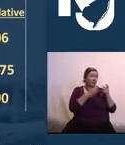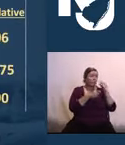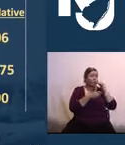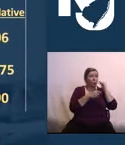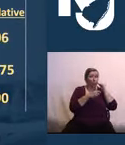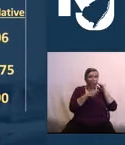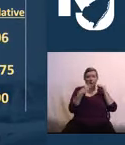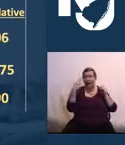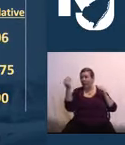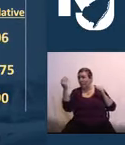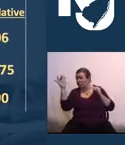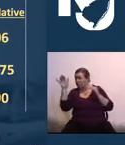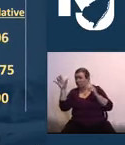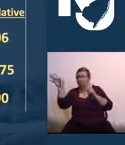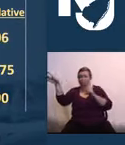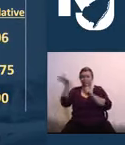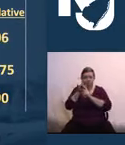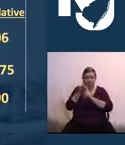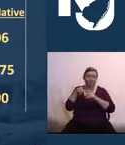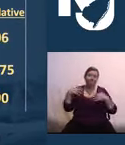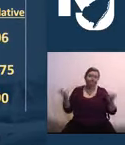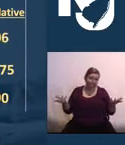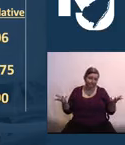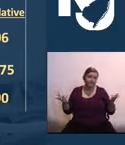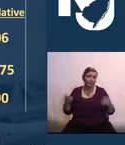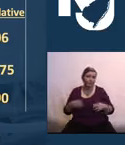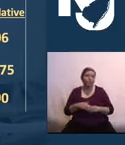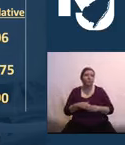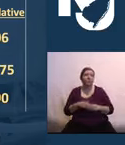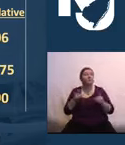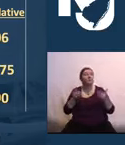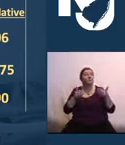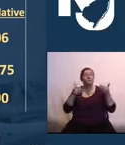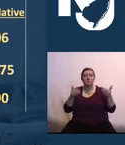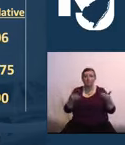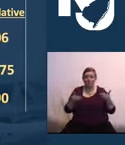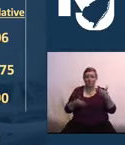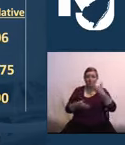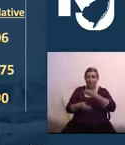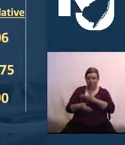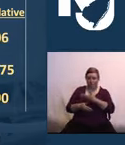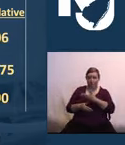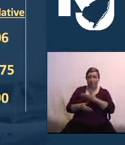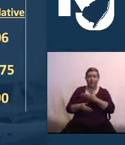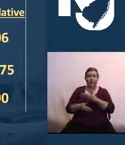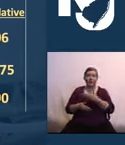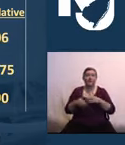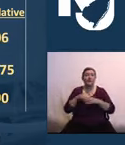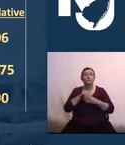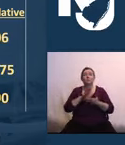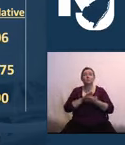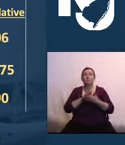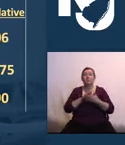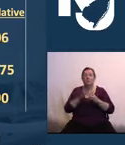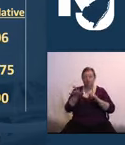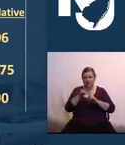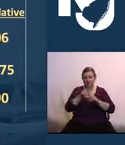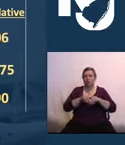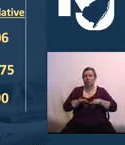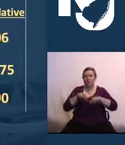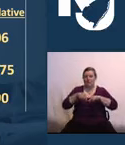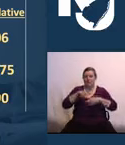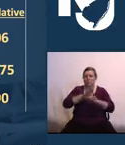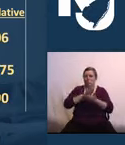that to the numbers of outbreaks confirmed to have been through in-school transmission. Again, we